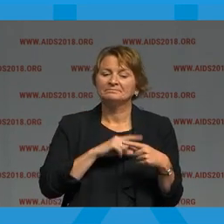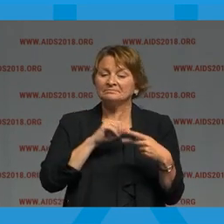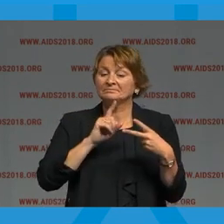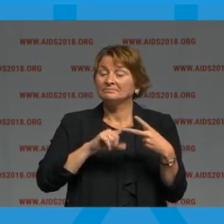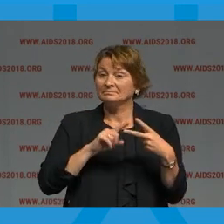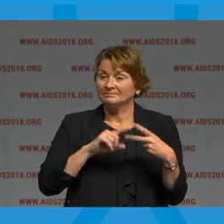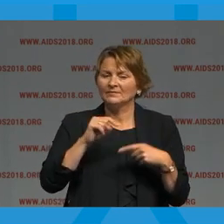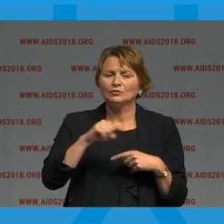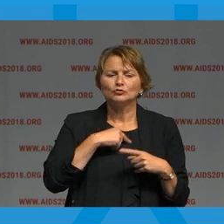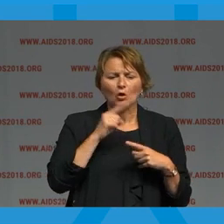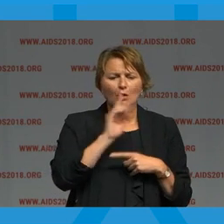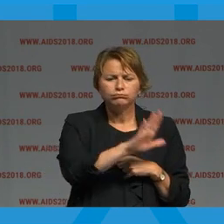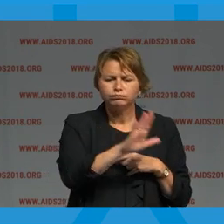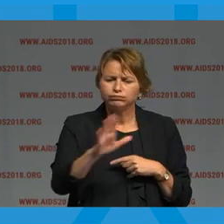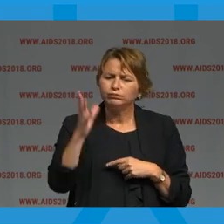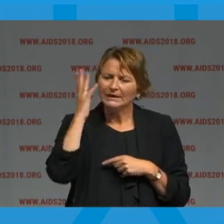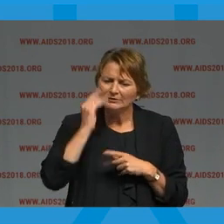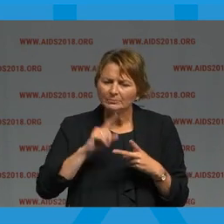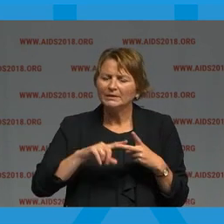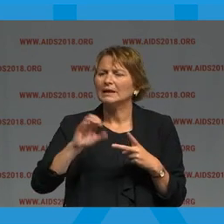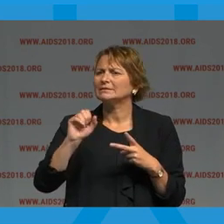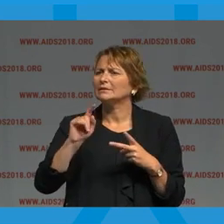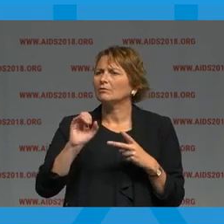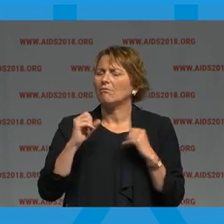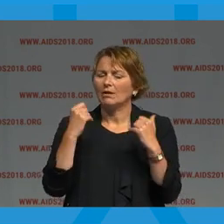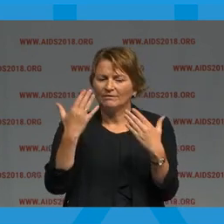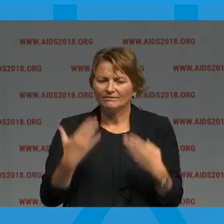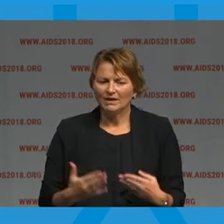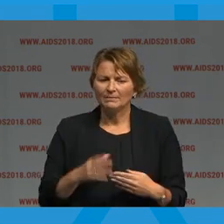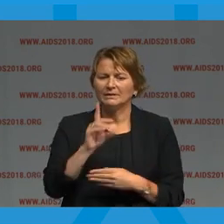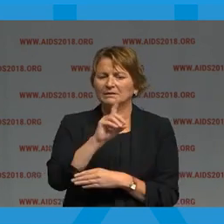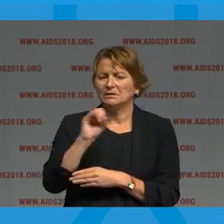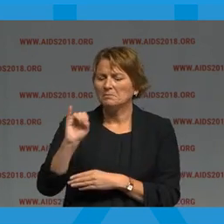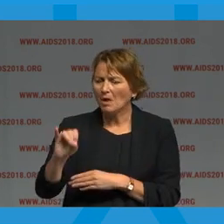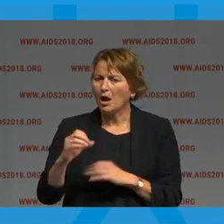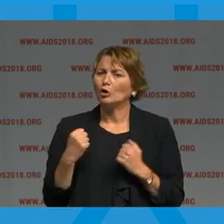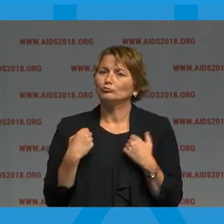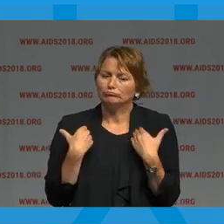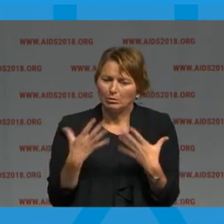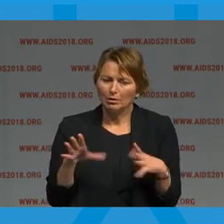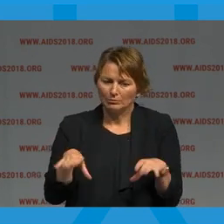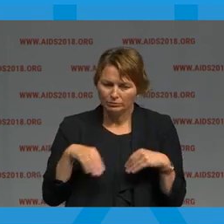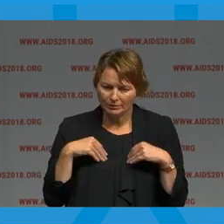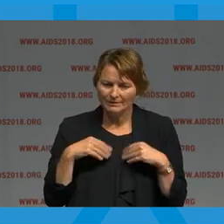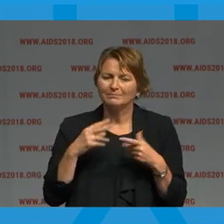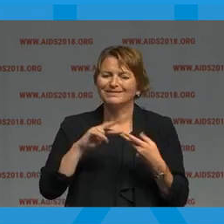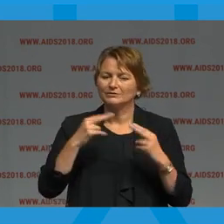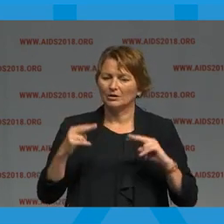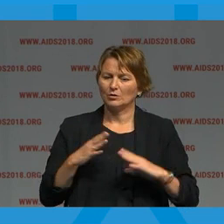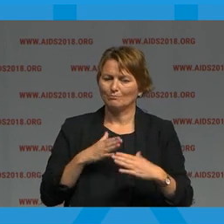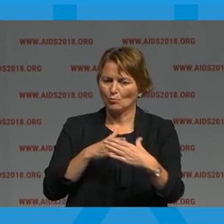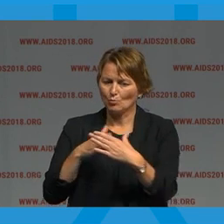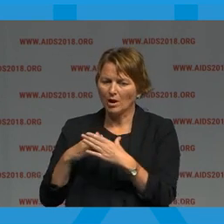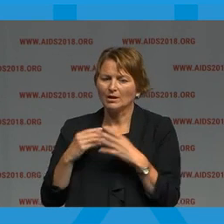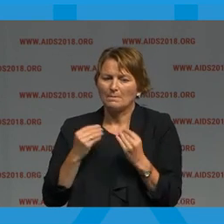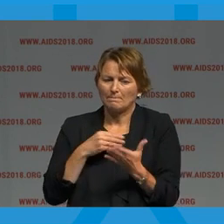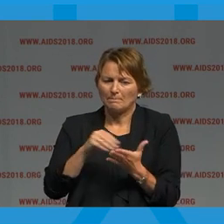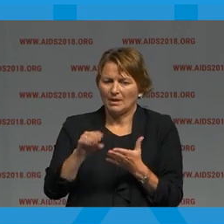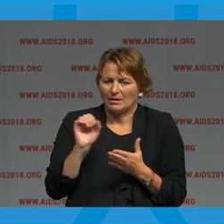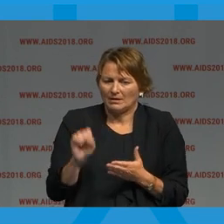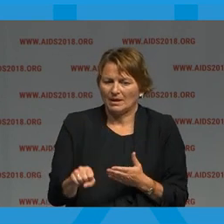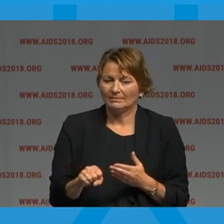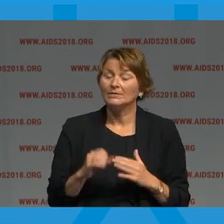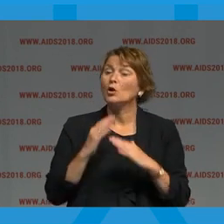experience, STR availability, DDIs, tolerability, genetic barrier, and affordability. Resistance seems to